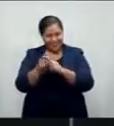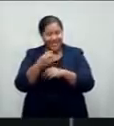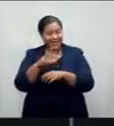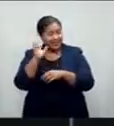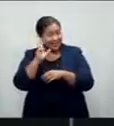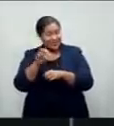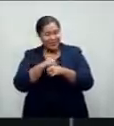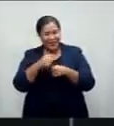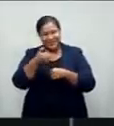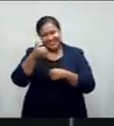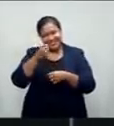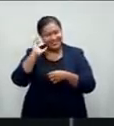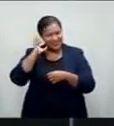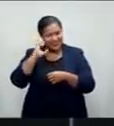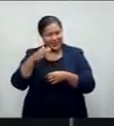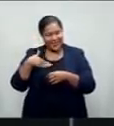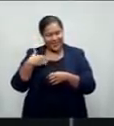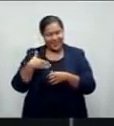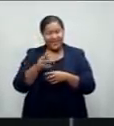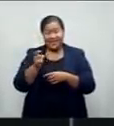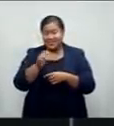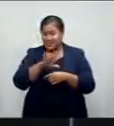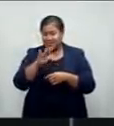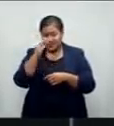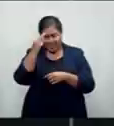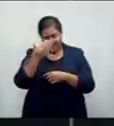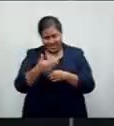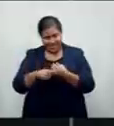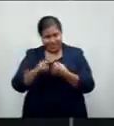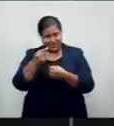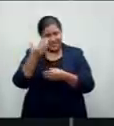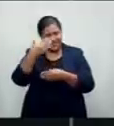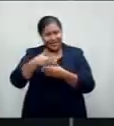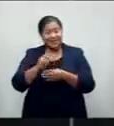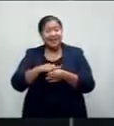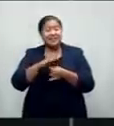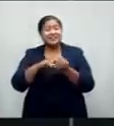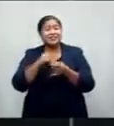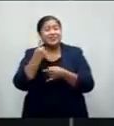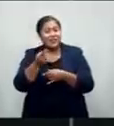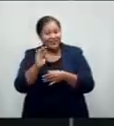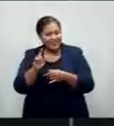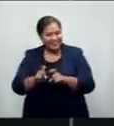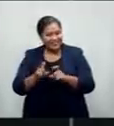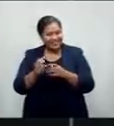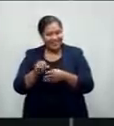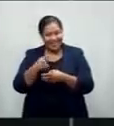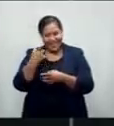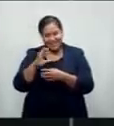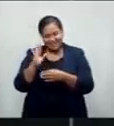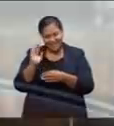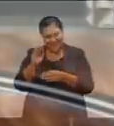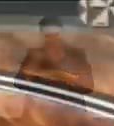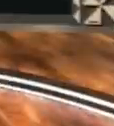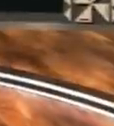listen to our 6th radio station live. That's your news this evening. Until tomorrow night, take care and Mother Mother.